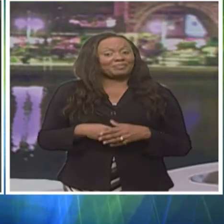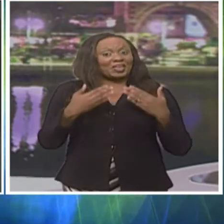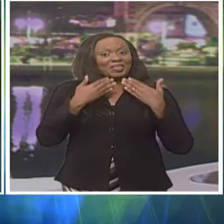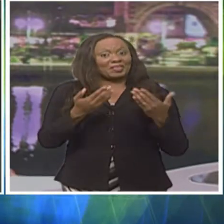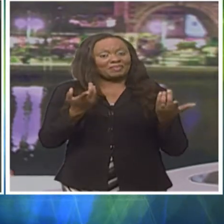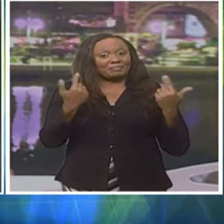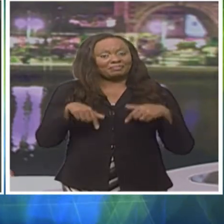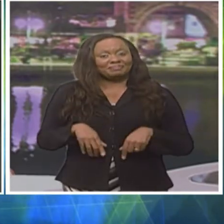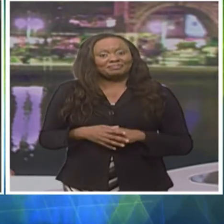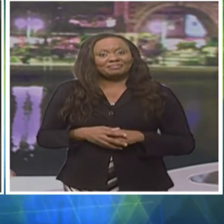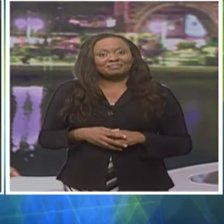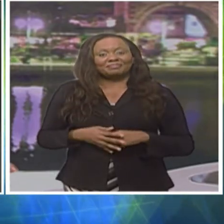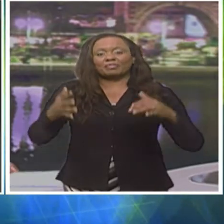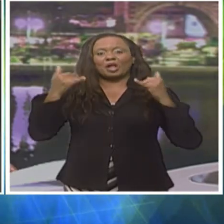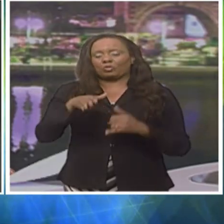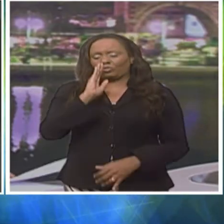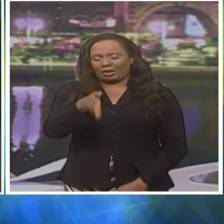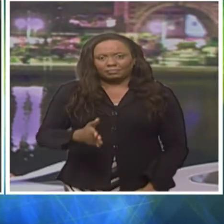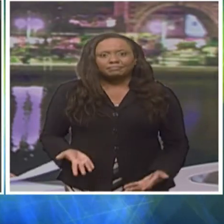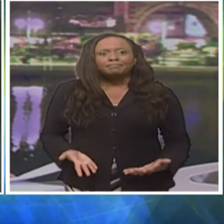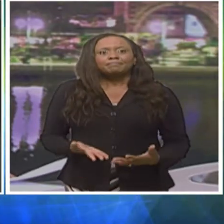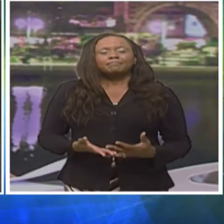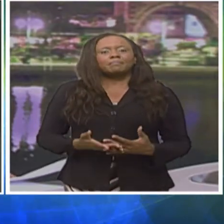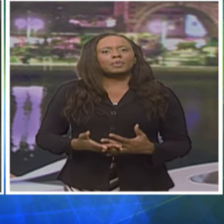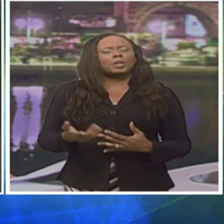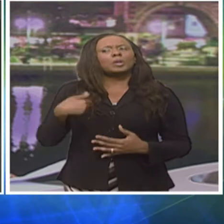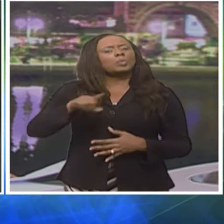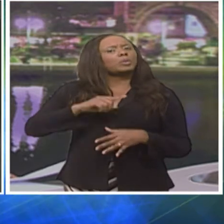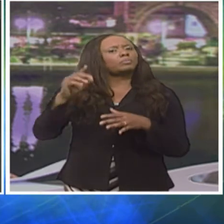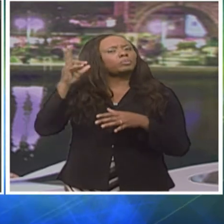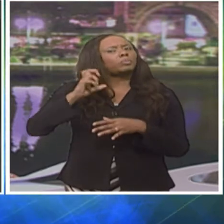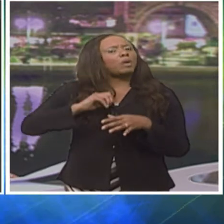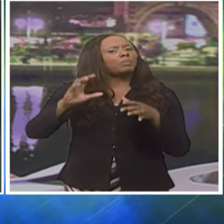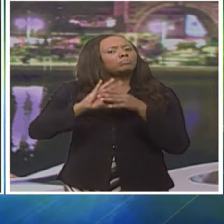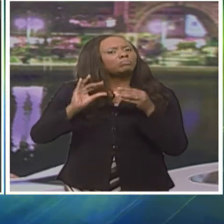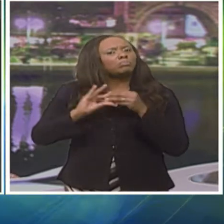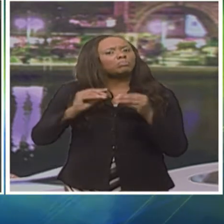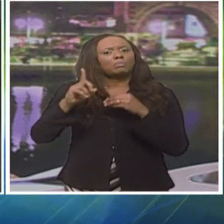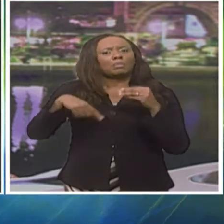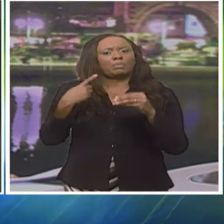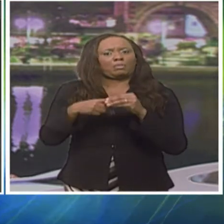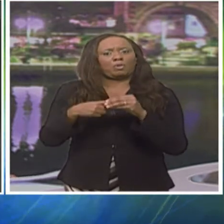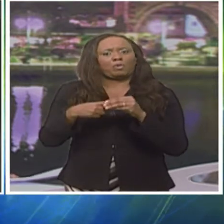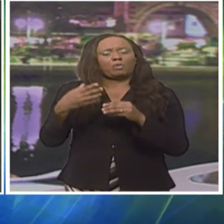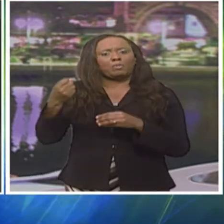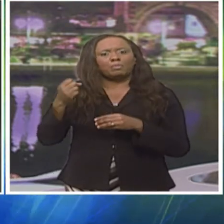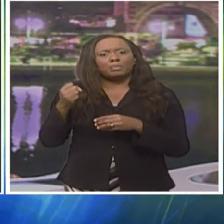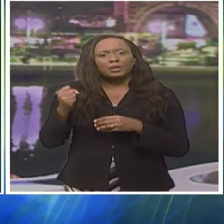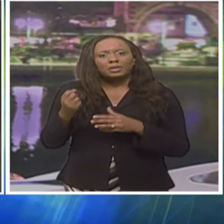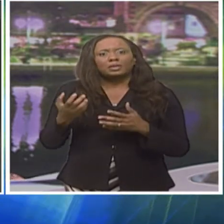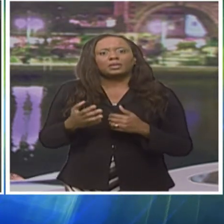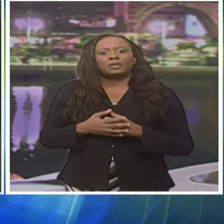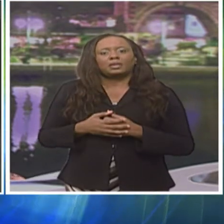me. All right, get it right to it. When some Barbadians first heard about this cess on milk, most people thought that this would mean an increase or more that they would